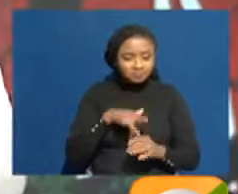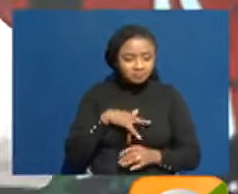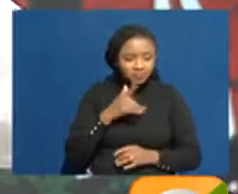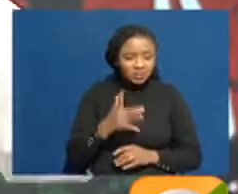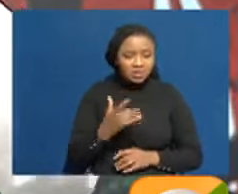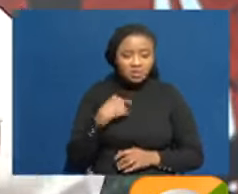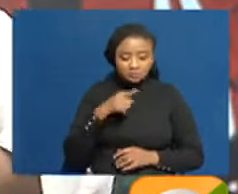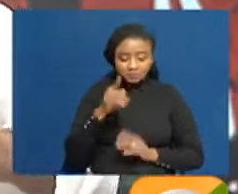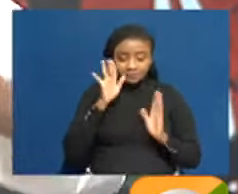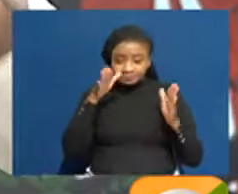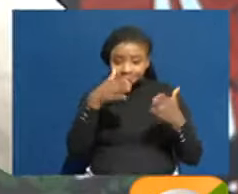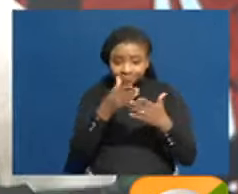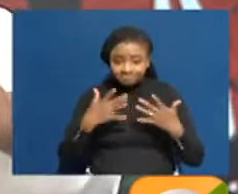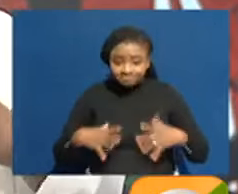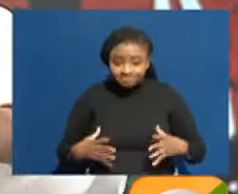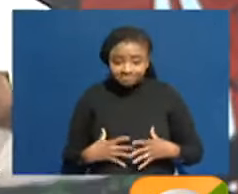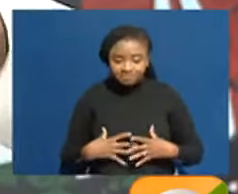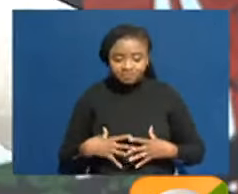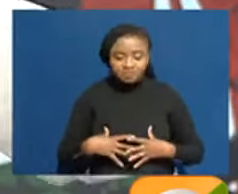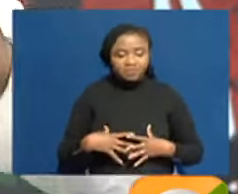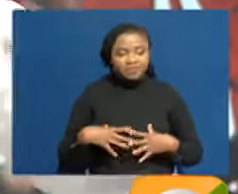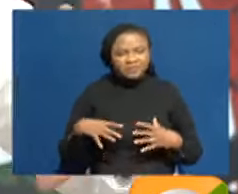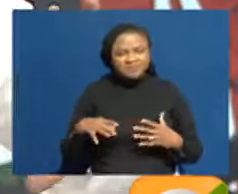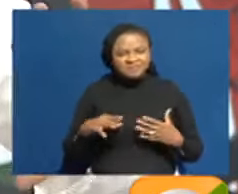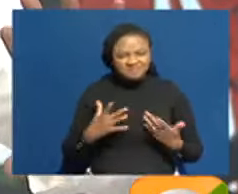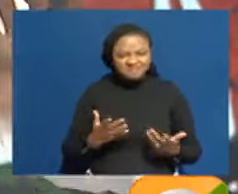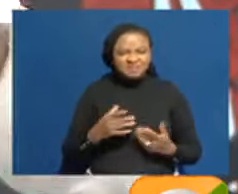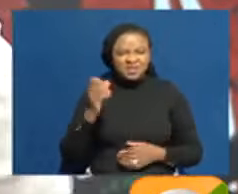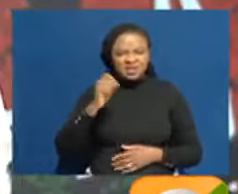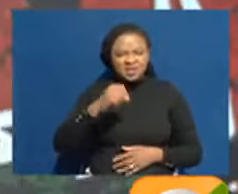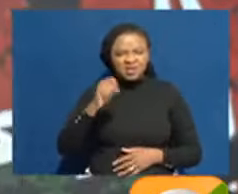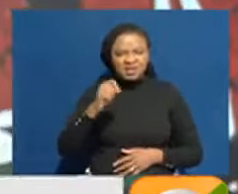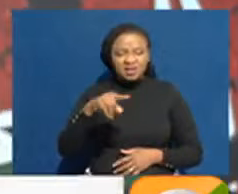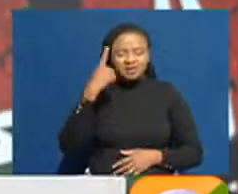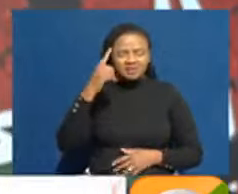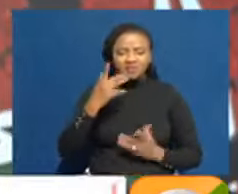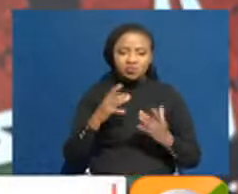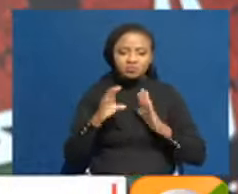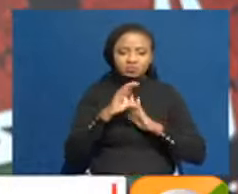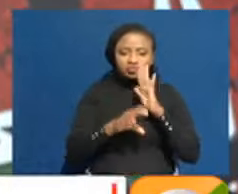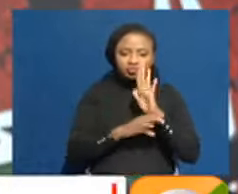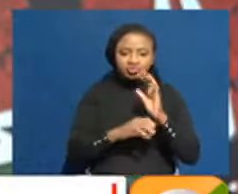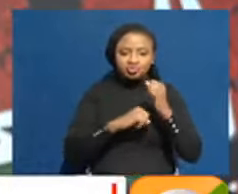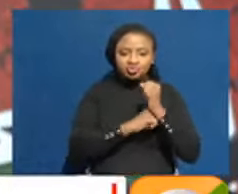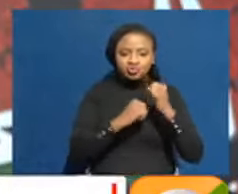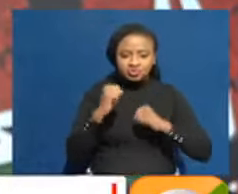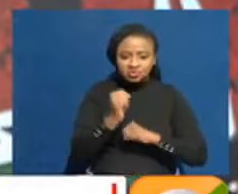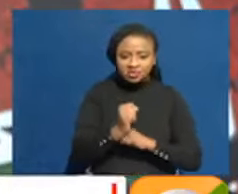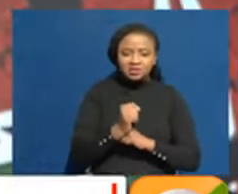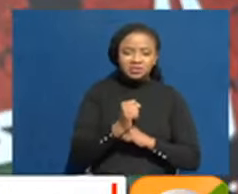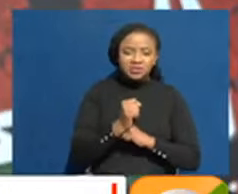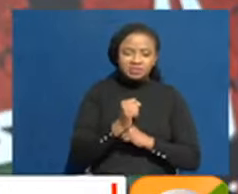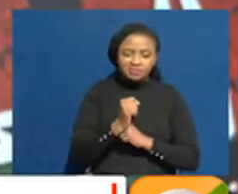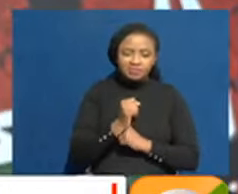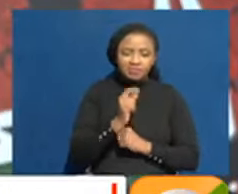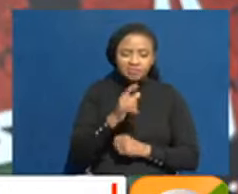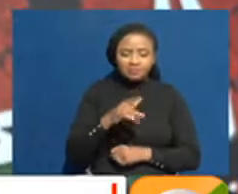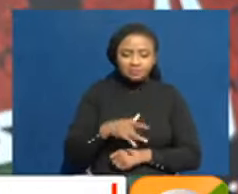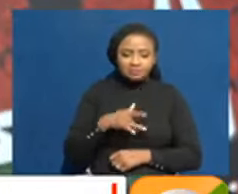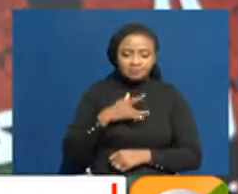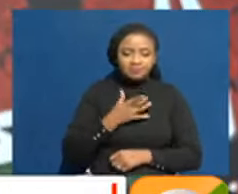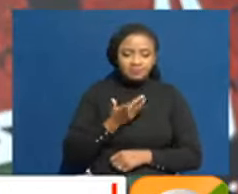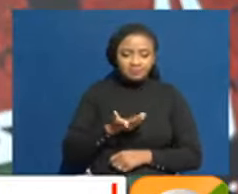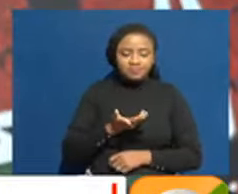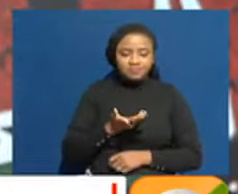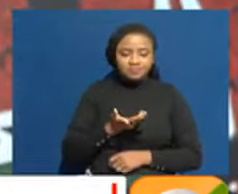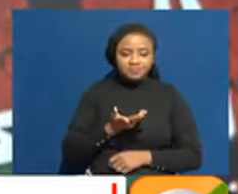In terms of the constitutional infrastructure, yes. Okay. In other words, in terms of the what the Americans would call the black letter of the law, in terms